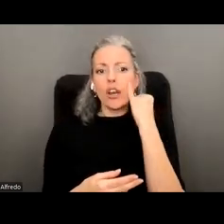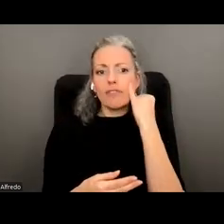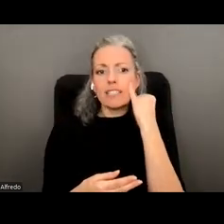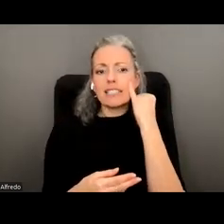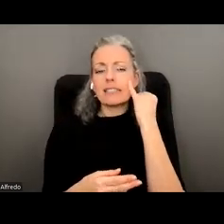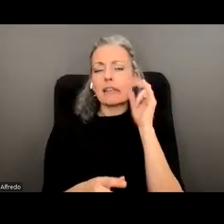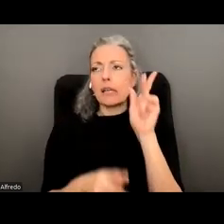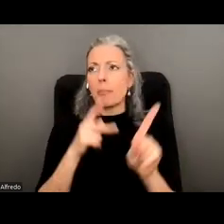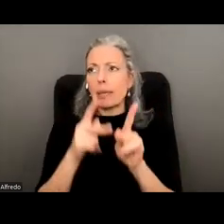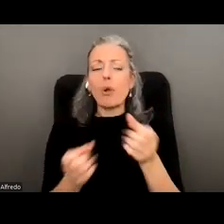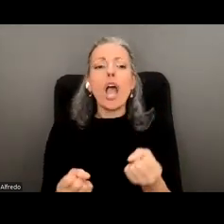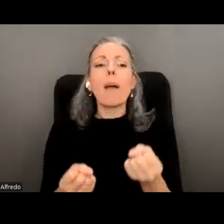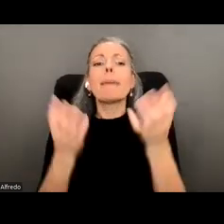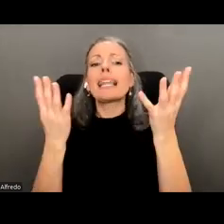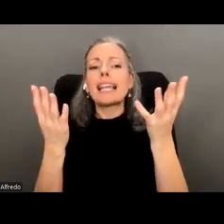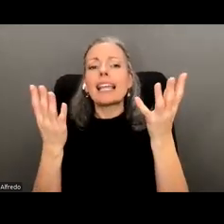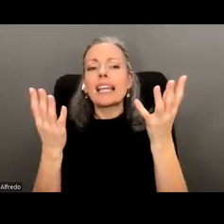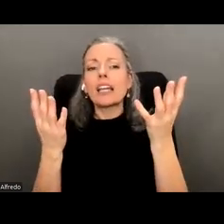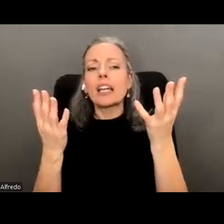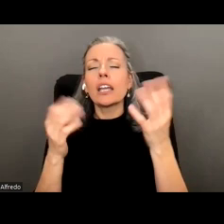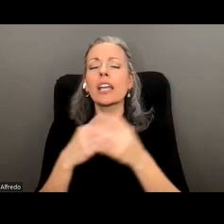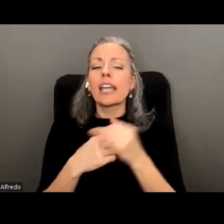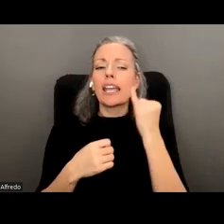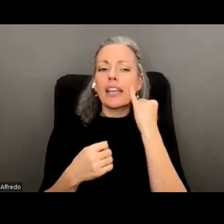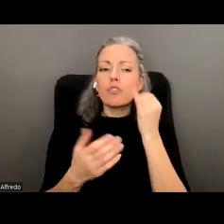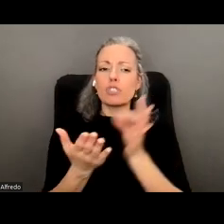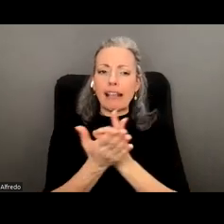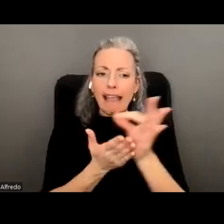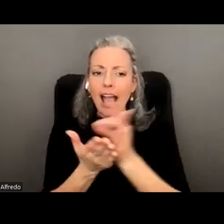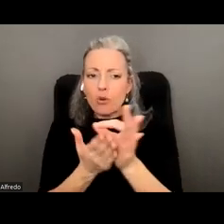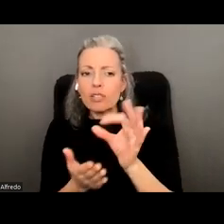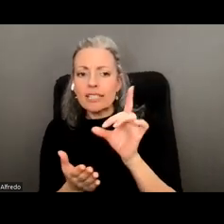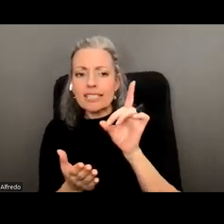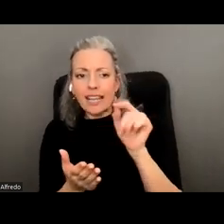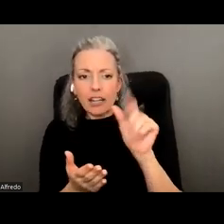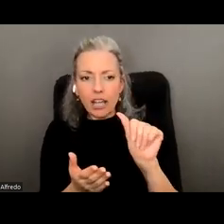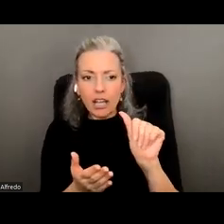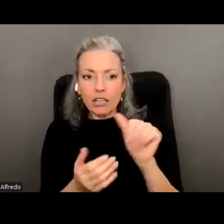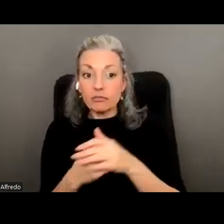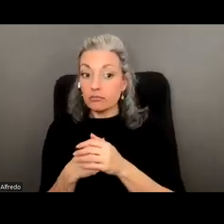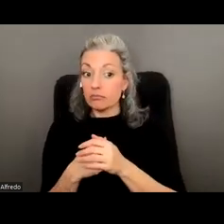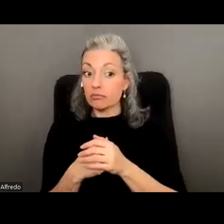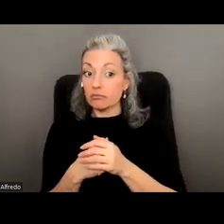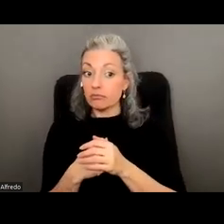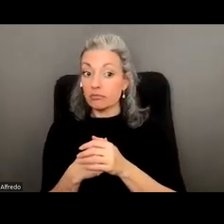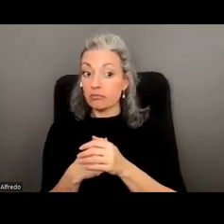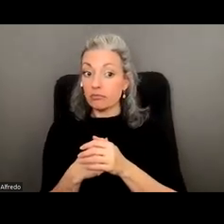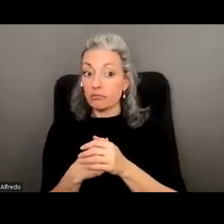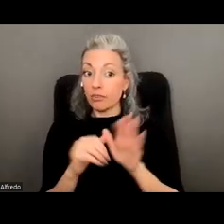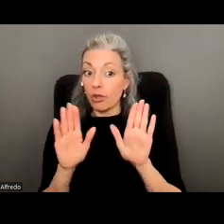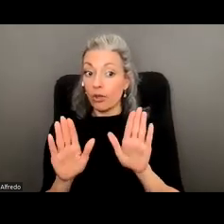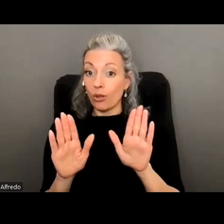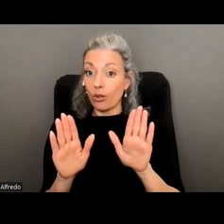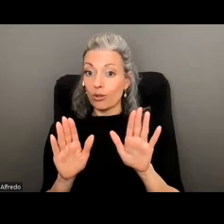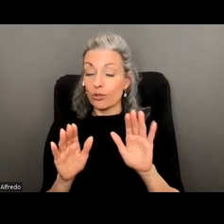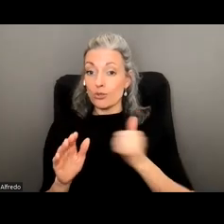data, whether it is count data. We want to take Elizabeth, these. sorry to hop in the middle. I'm sorry. I think